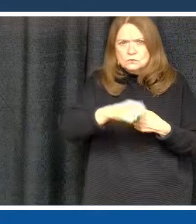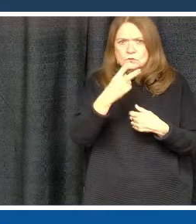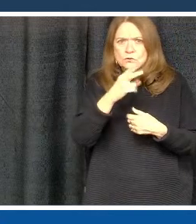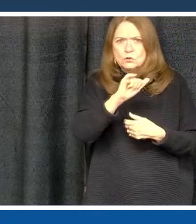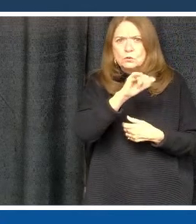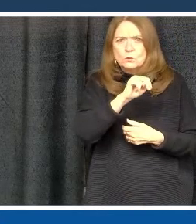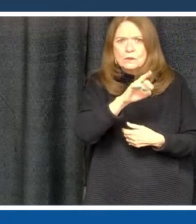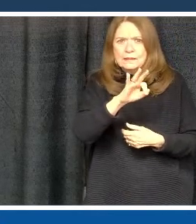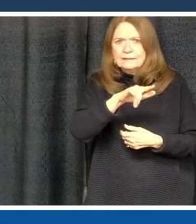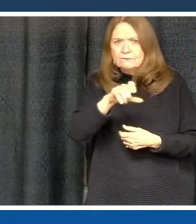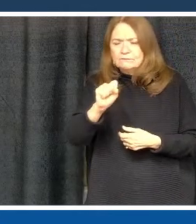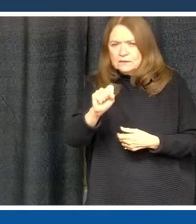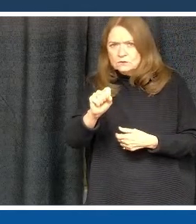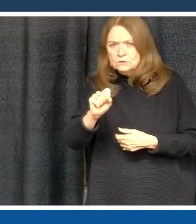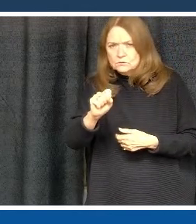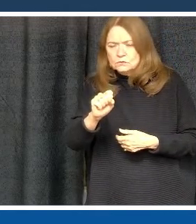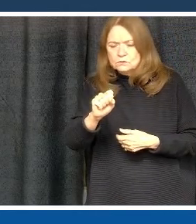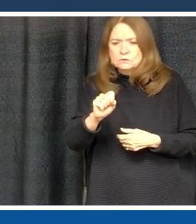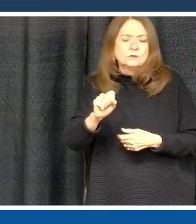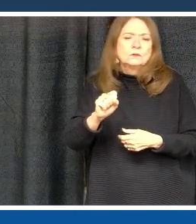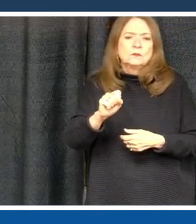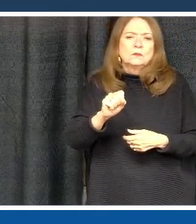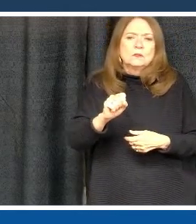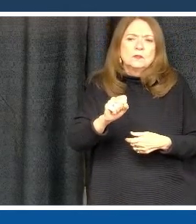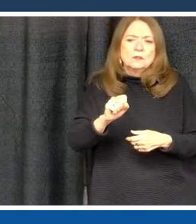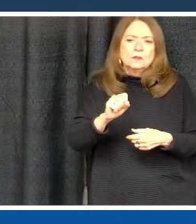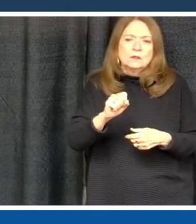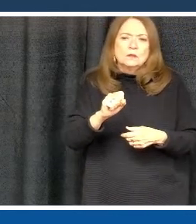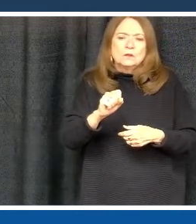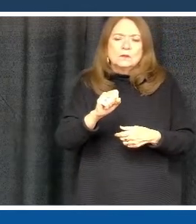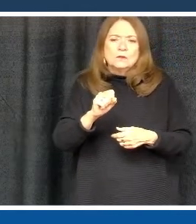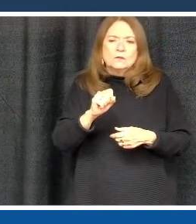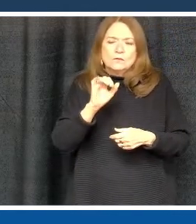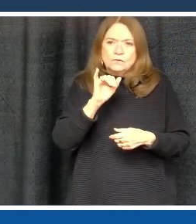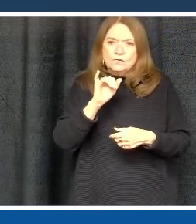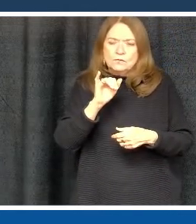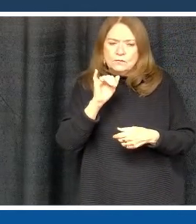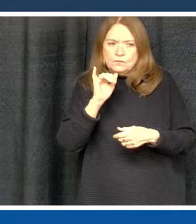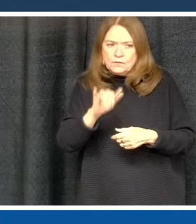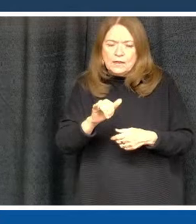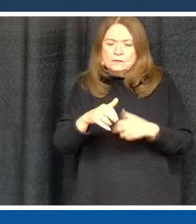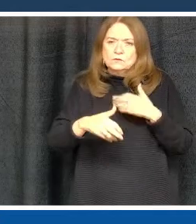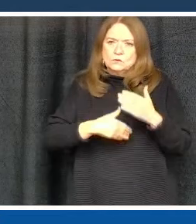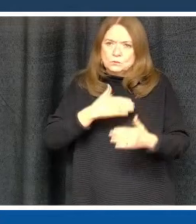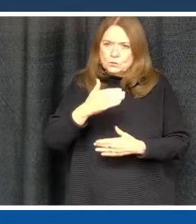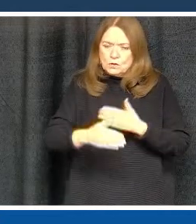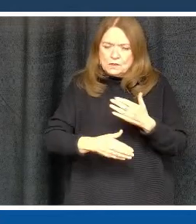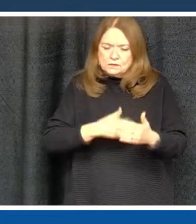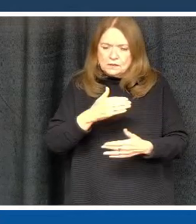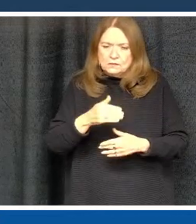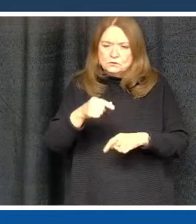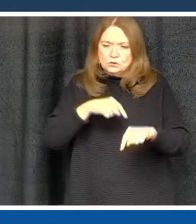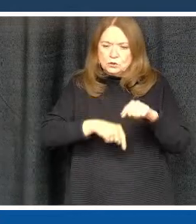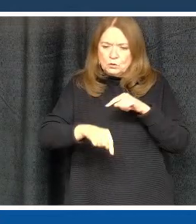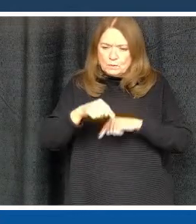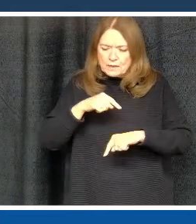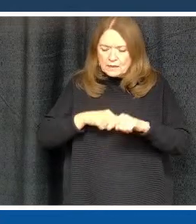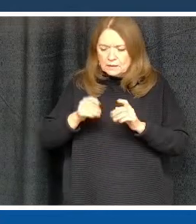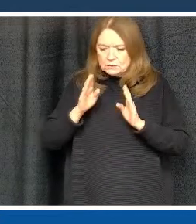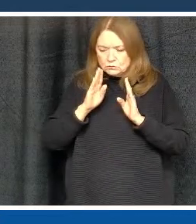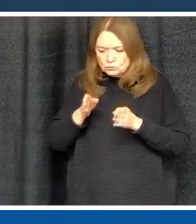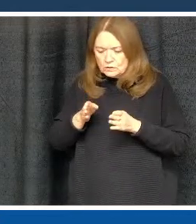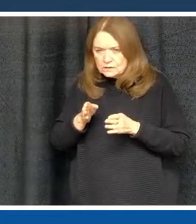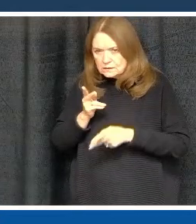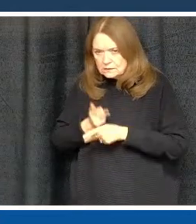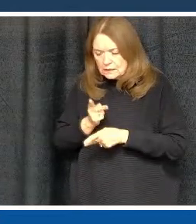to go back into neighborhoods to put sidewalks in. That is the process to go back to address the